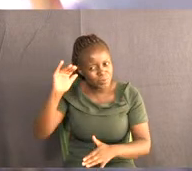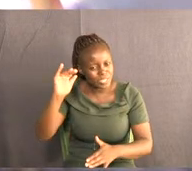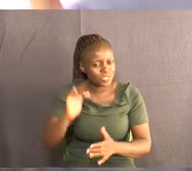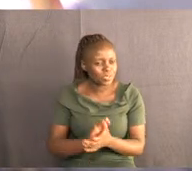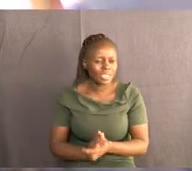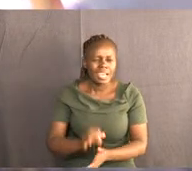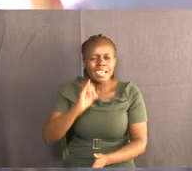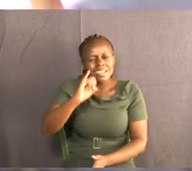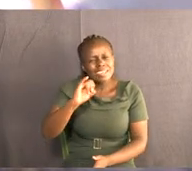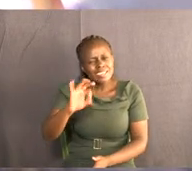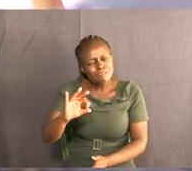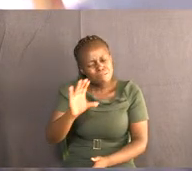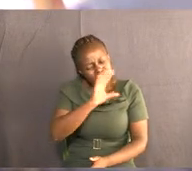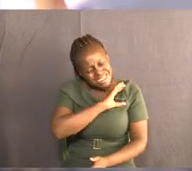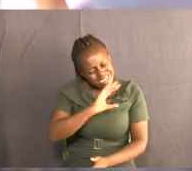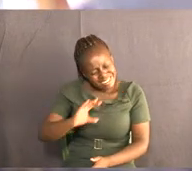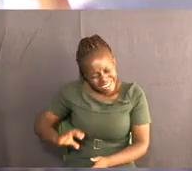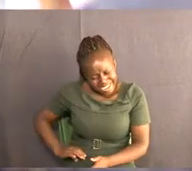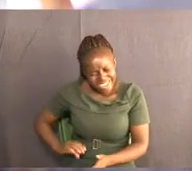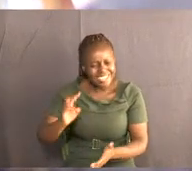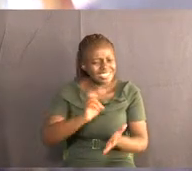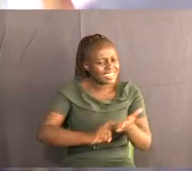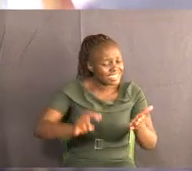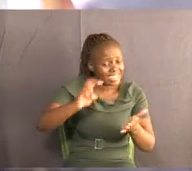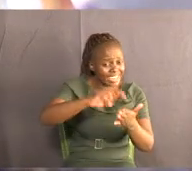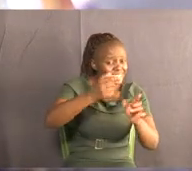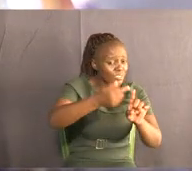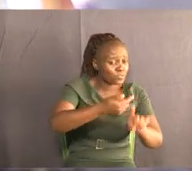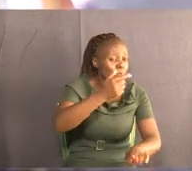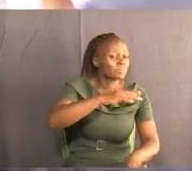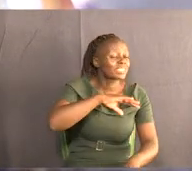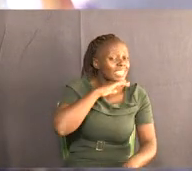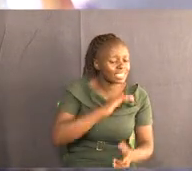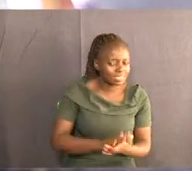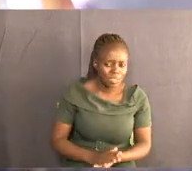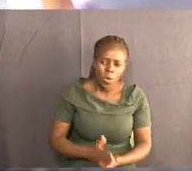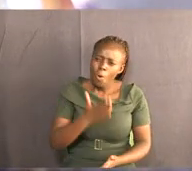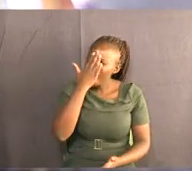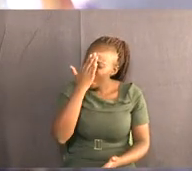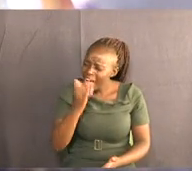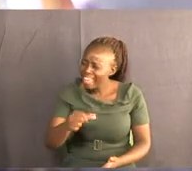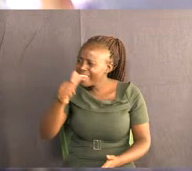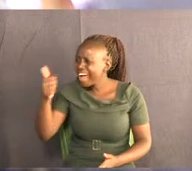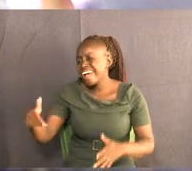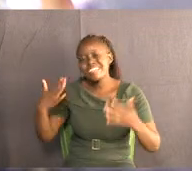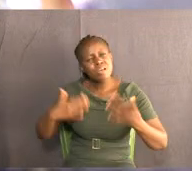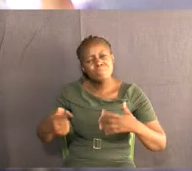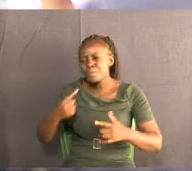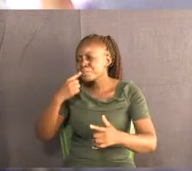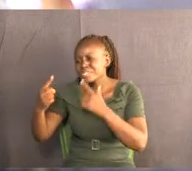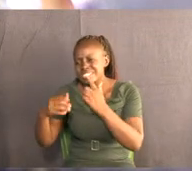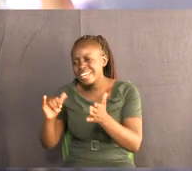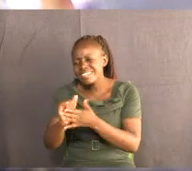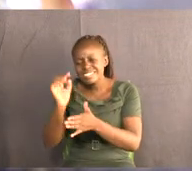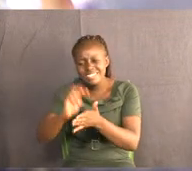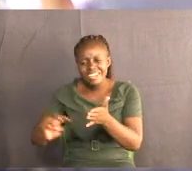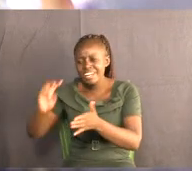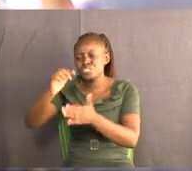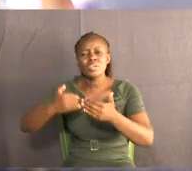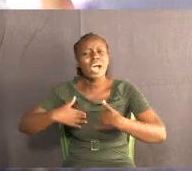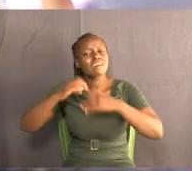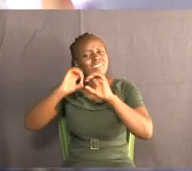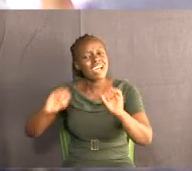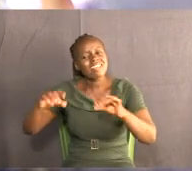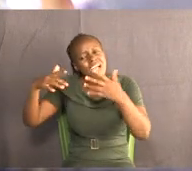if Christ is proclaimed as raised from the dead, how can some of you say that there is no resurrection of the dead?